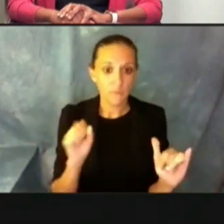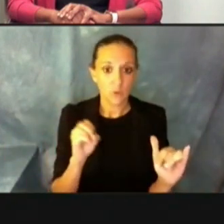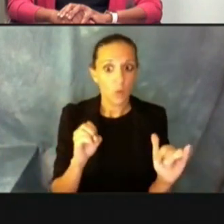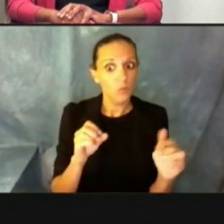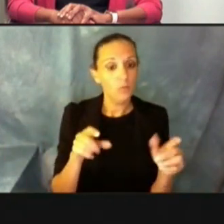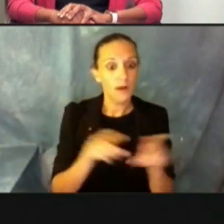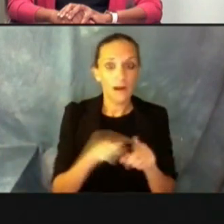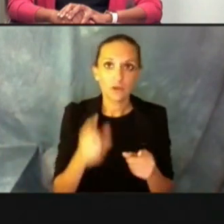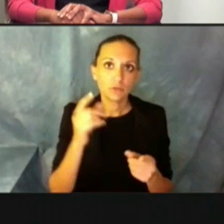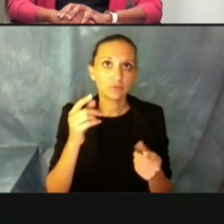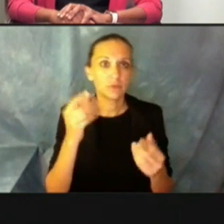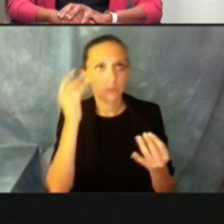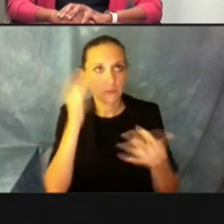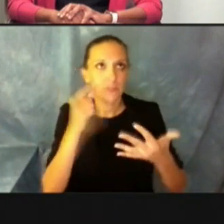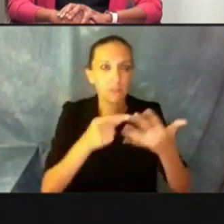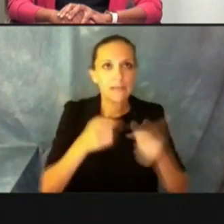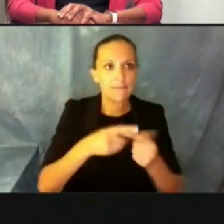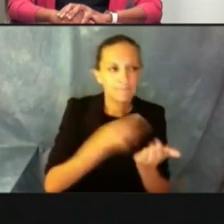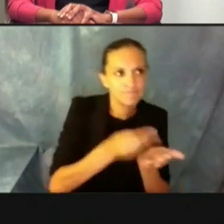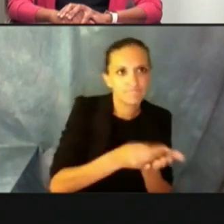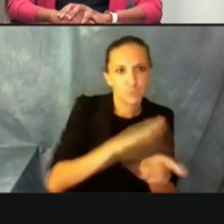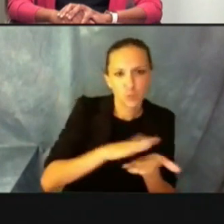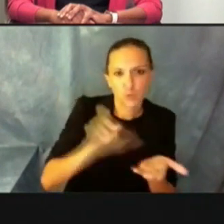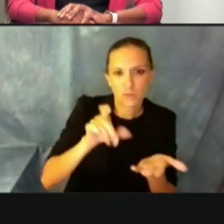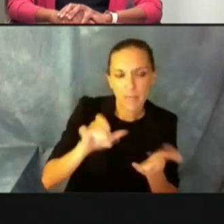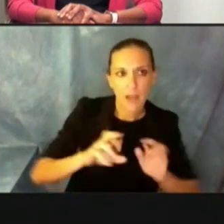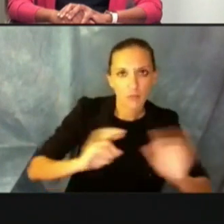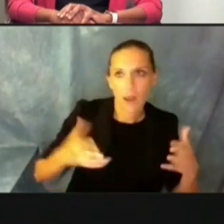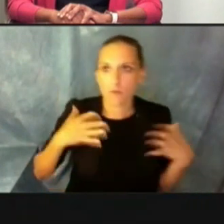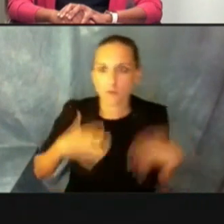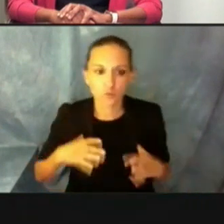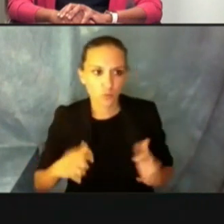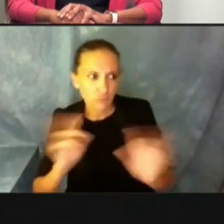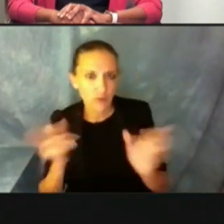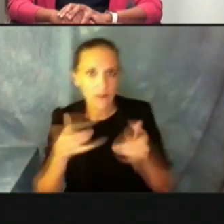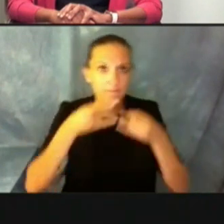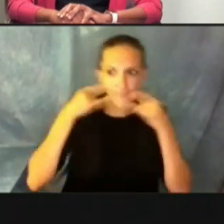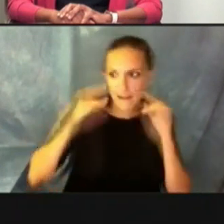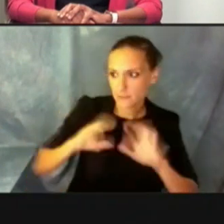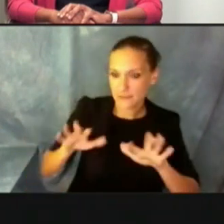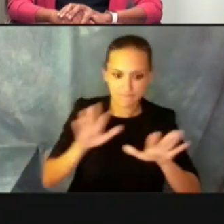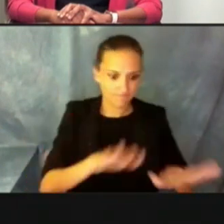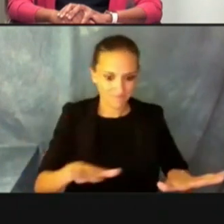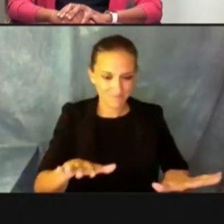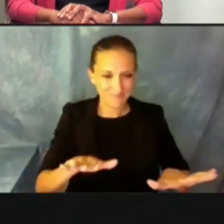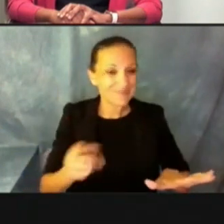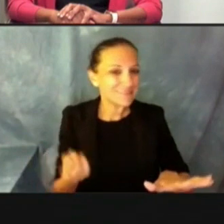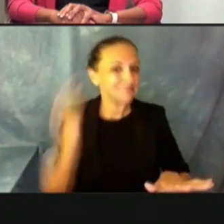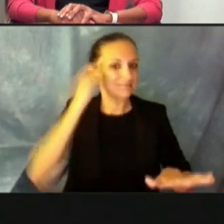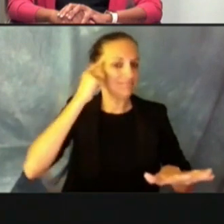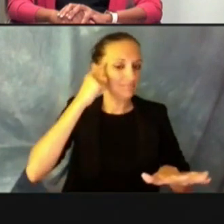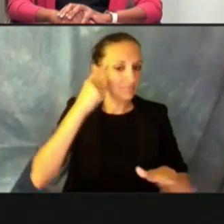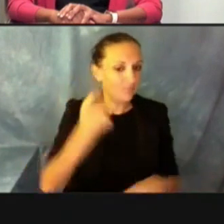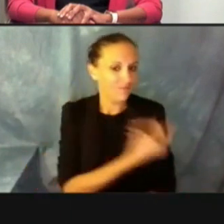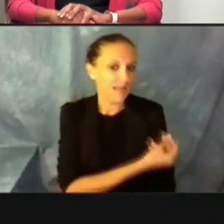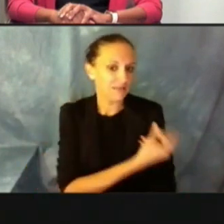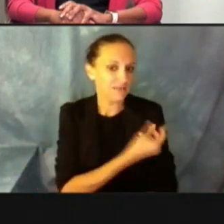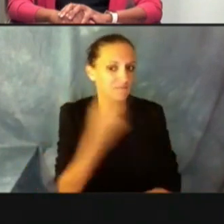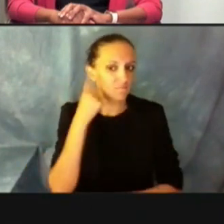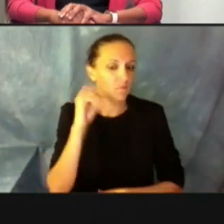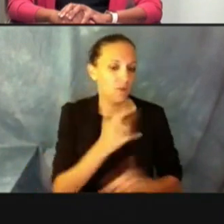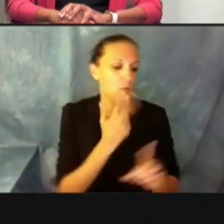about getting your back-to-school supplies ready, getting your school clothes ready, getting your masks ready, also think about getting that vaccine for those 12